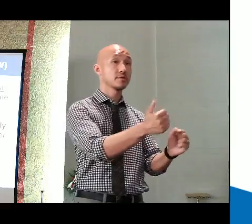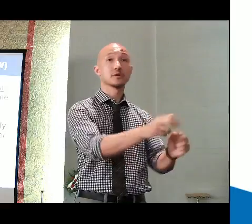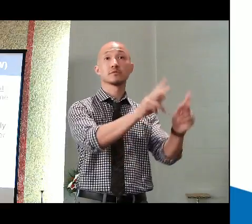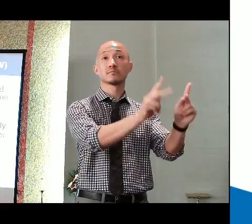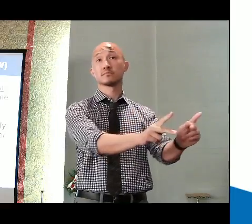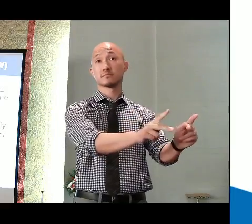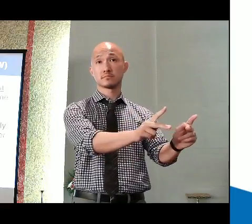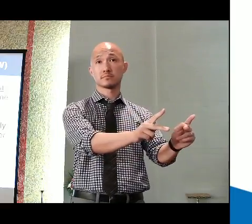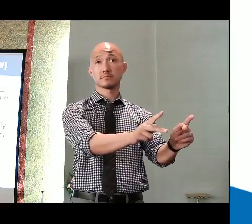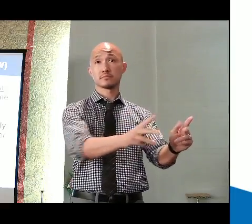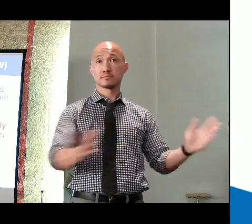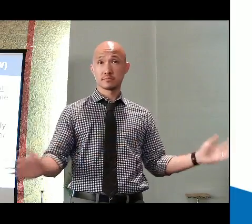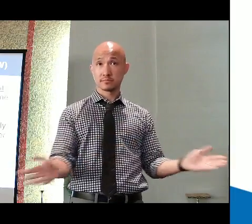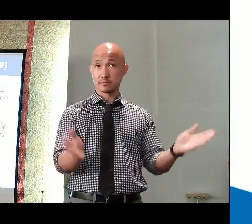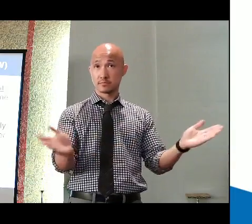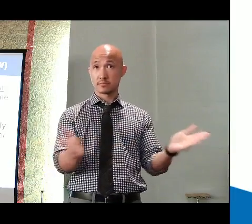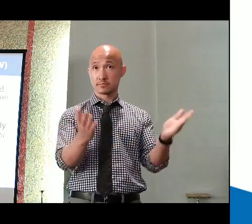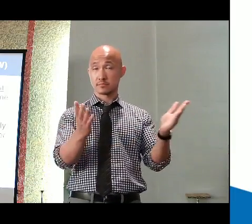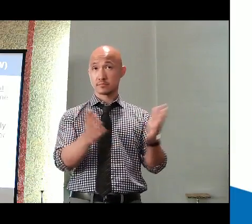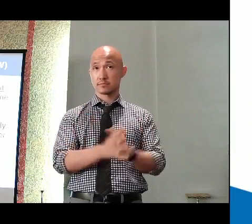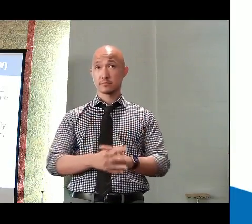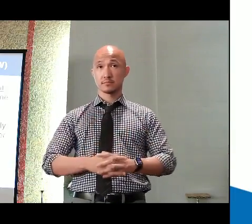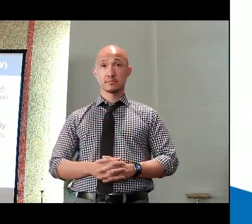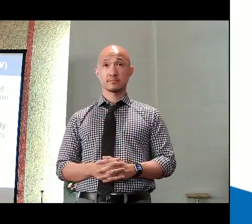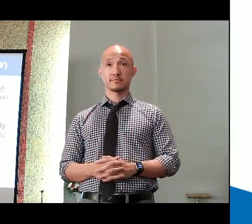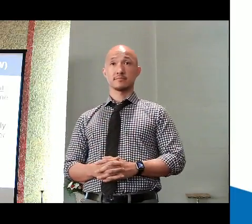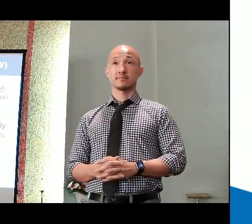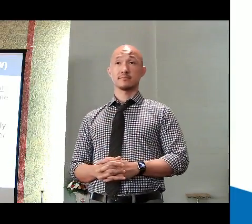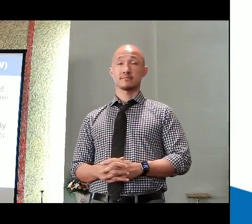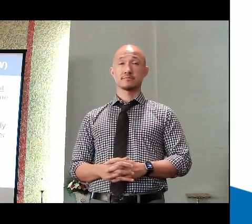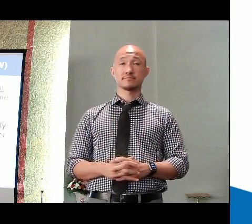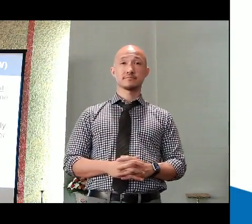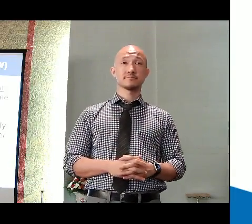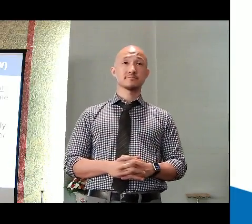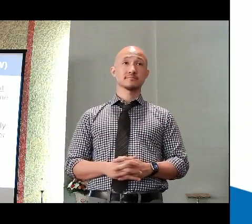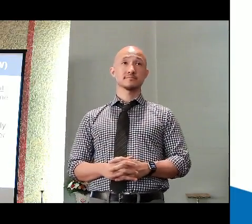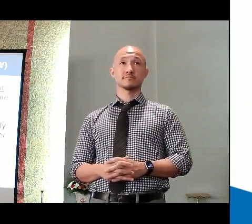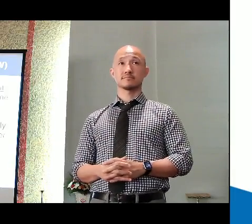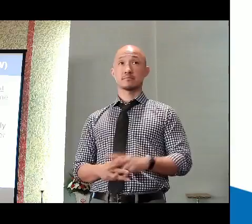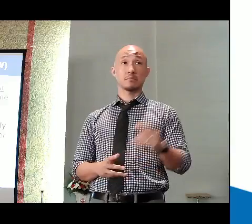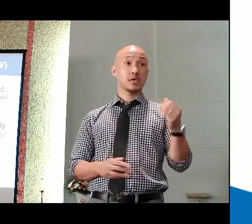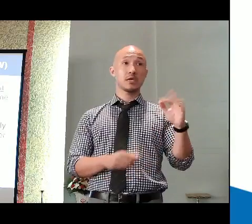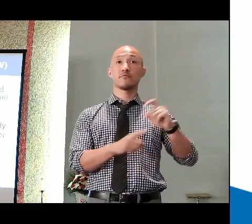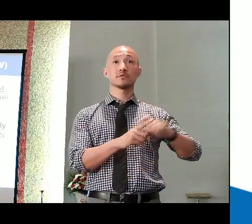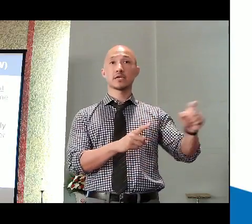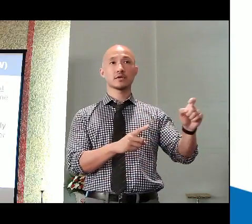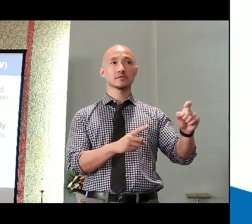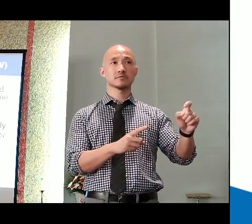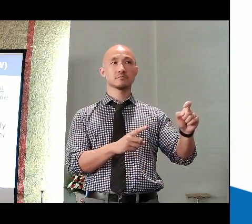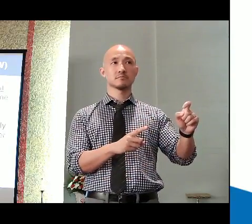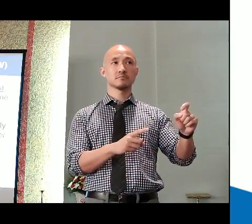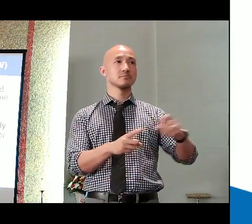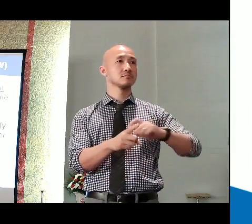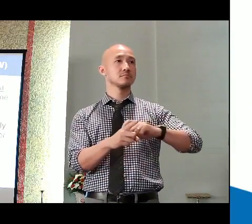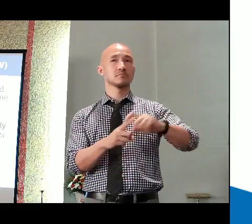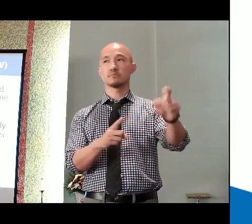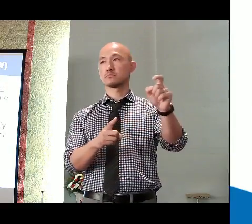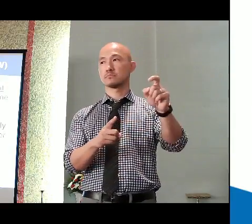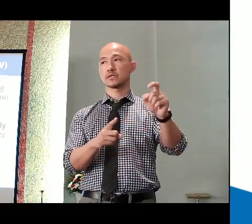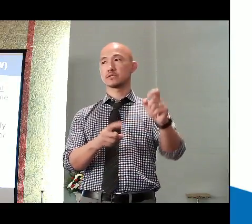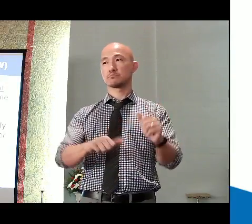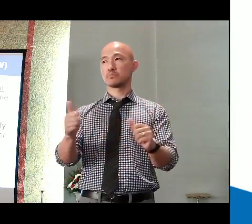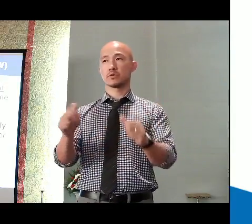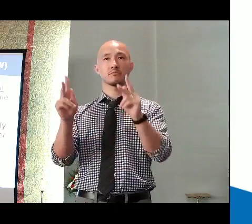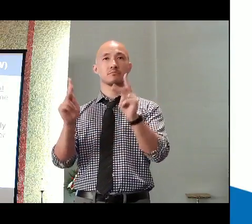sister. And if you have any communications with him, I urge you, if you're going to text him or email him, to do so and include his